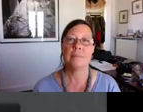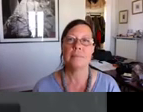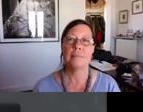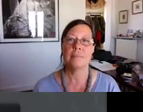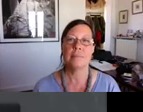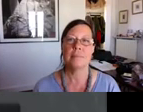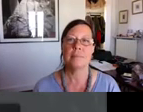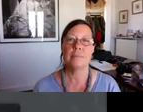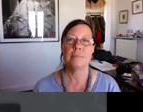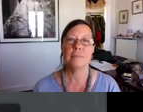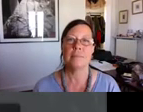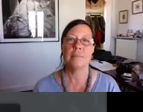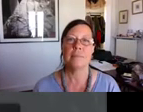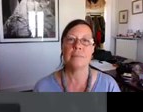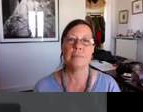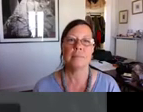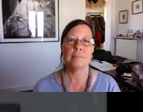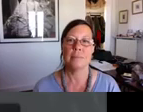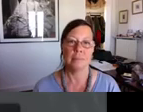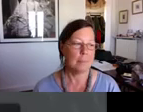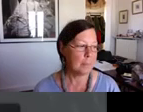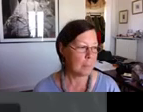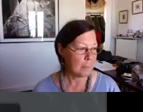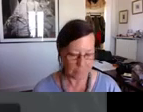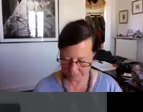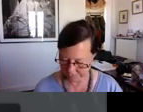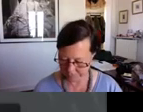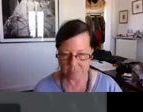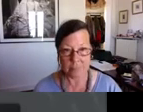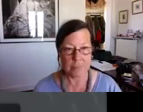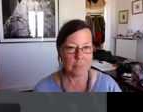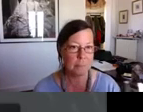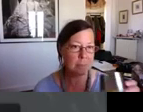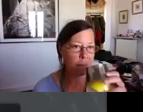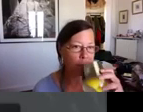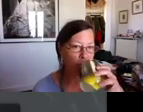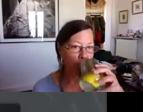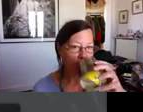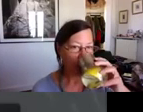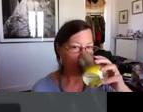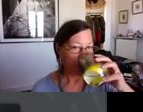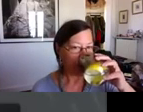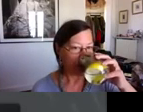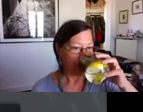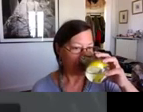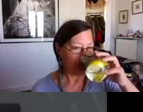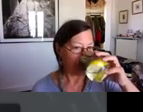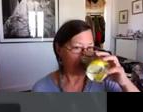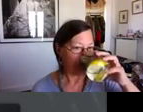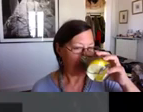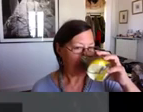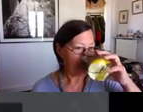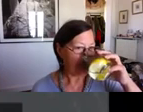It turns out that misinformation and conspiracy theories about COVID-19 are rapidly spreading online, creating what public health officials